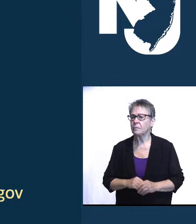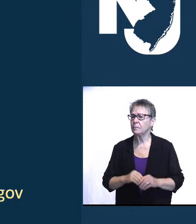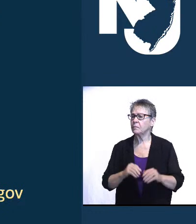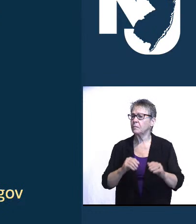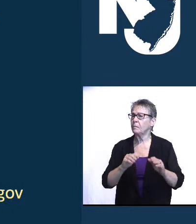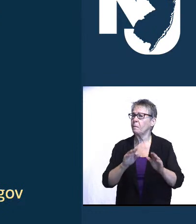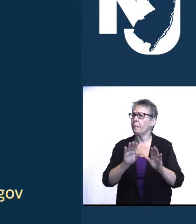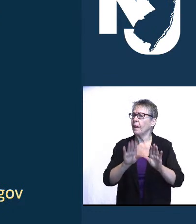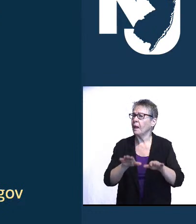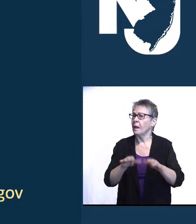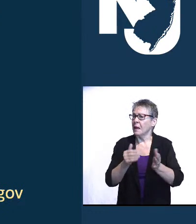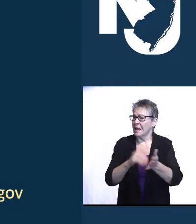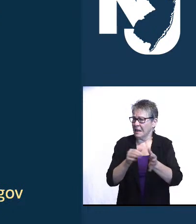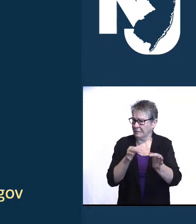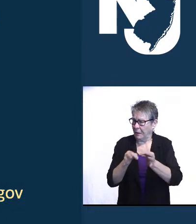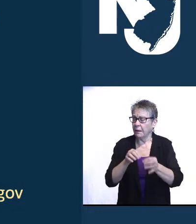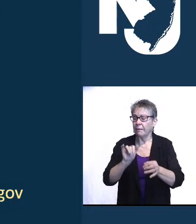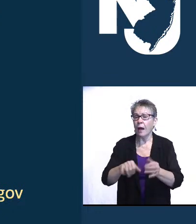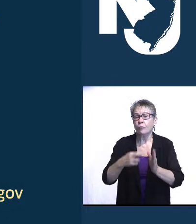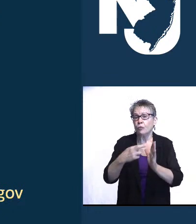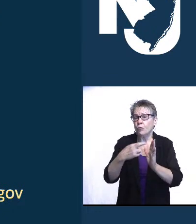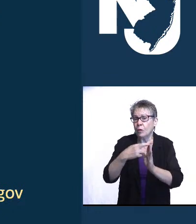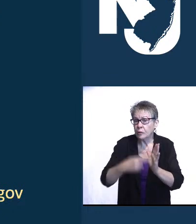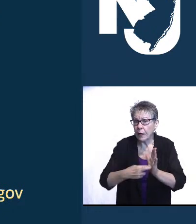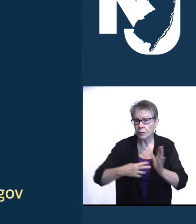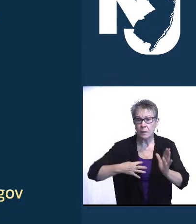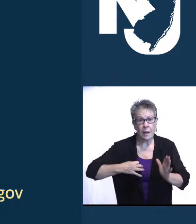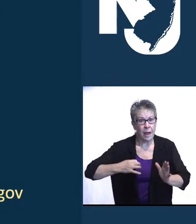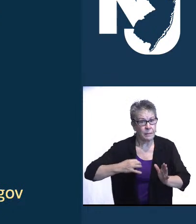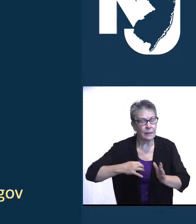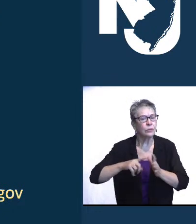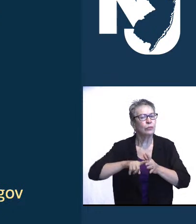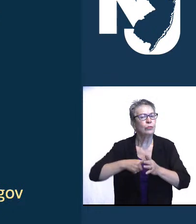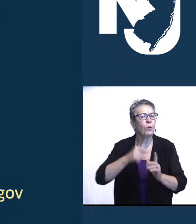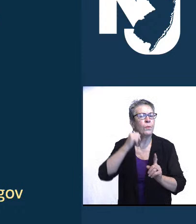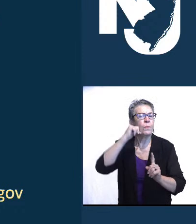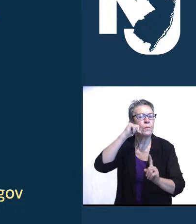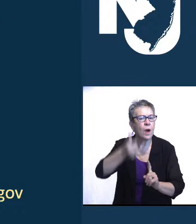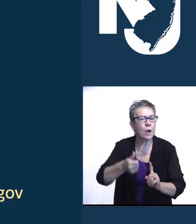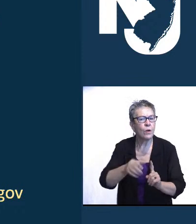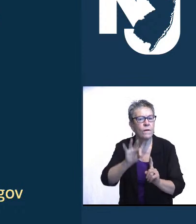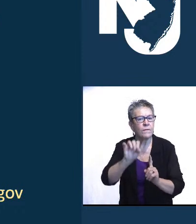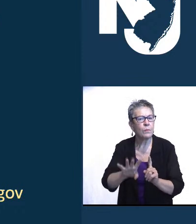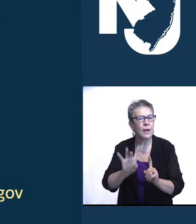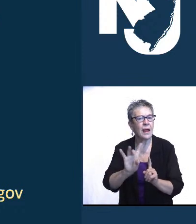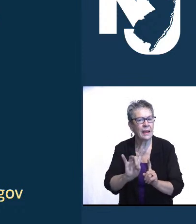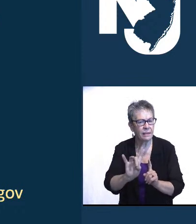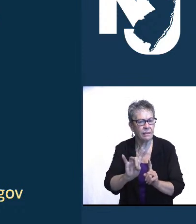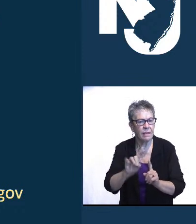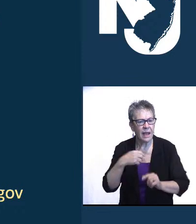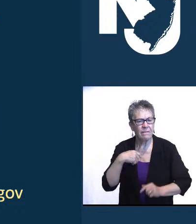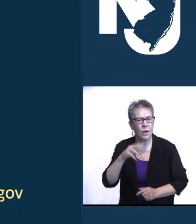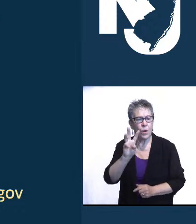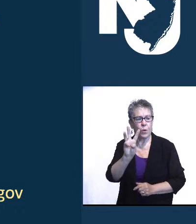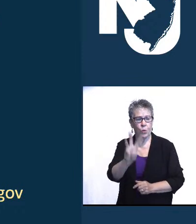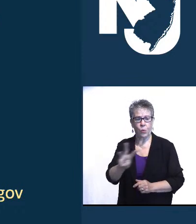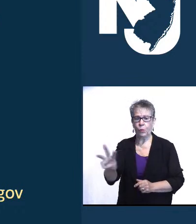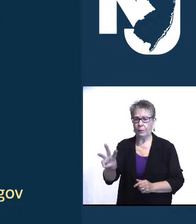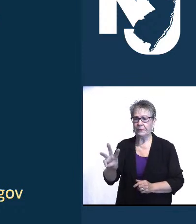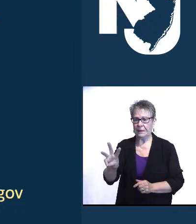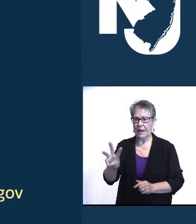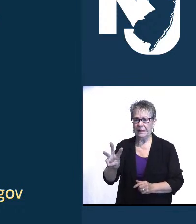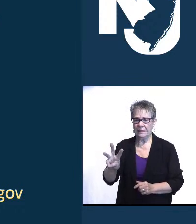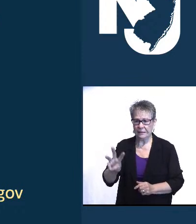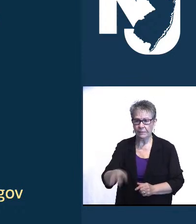so I encourage you to visit the New Jersey Housing and Mortgage Financing Agency at njhousing.gov,